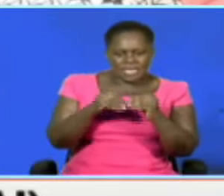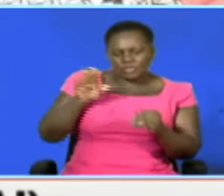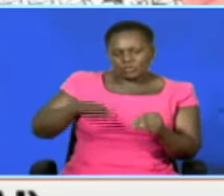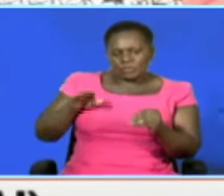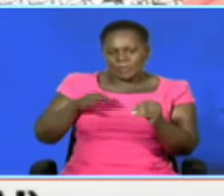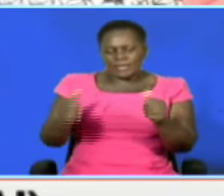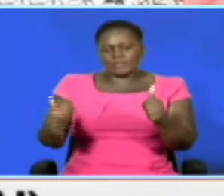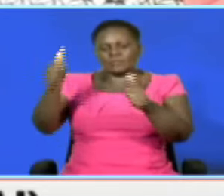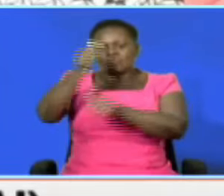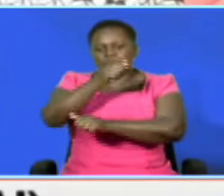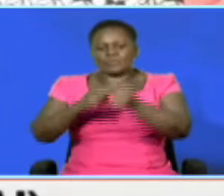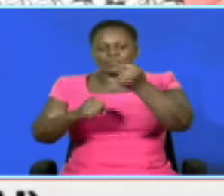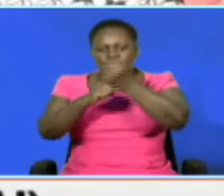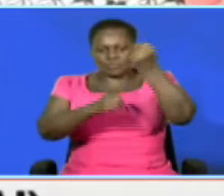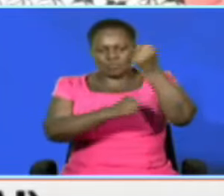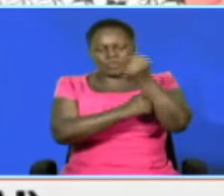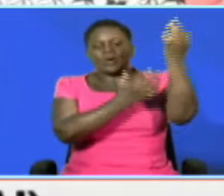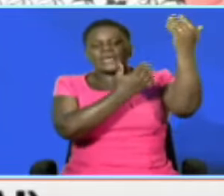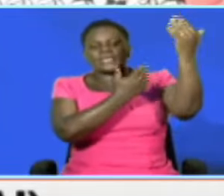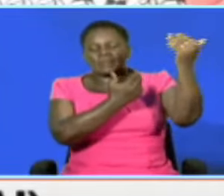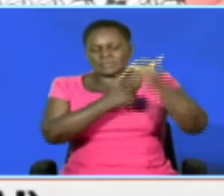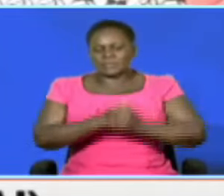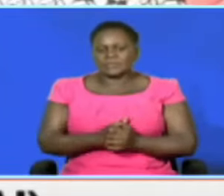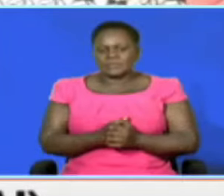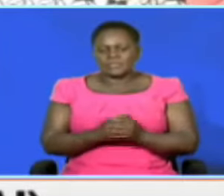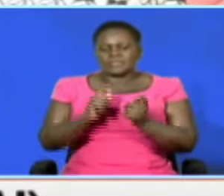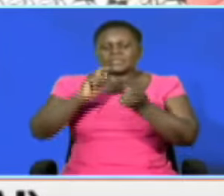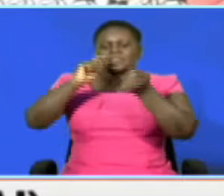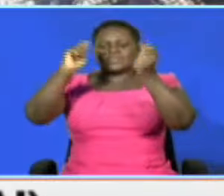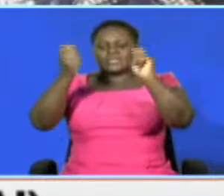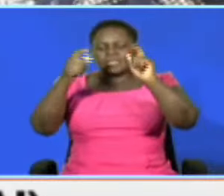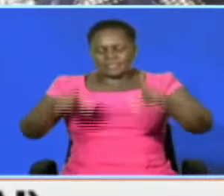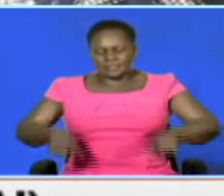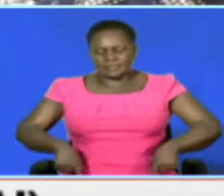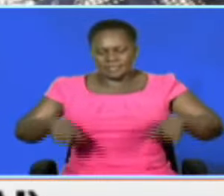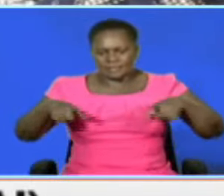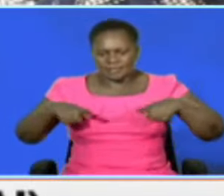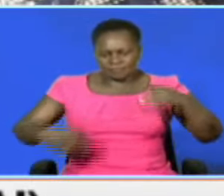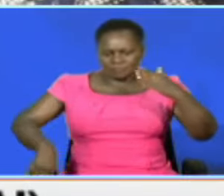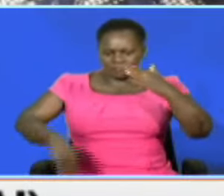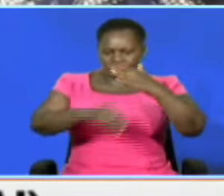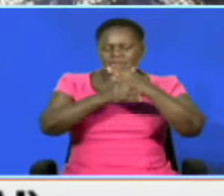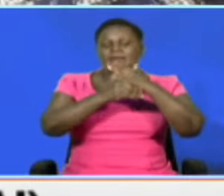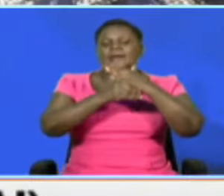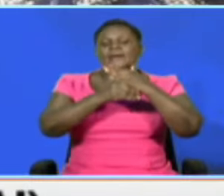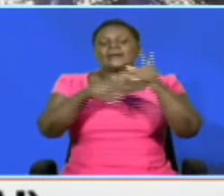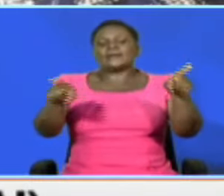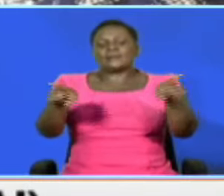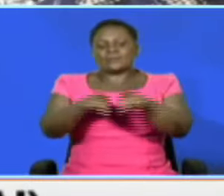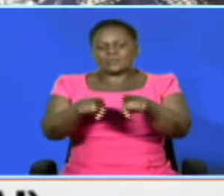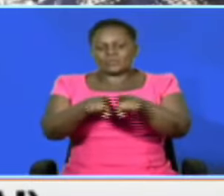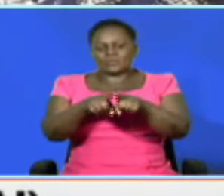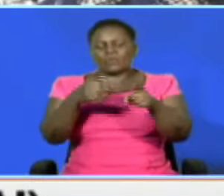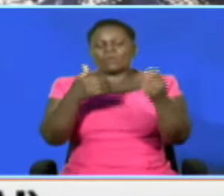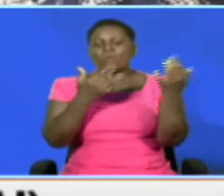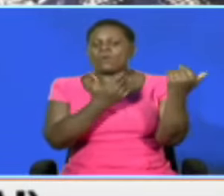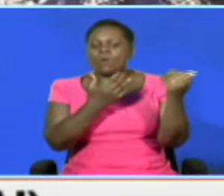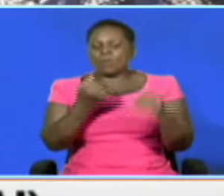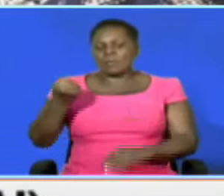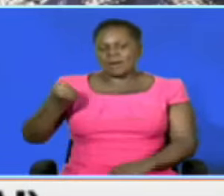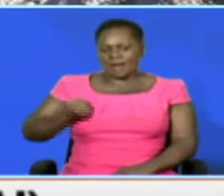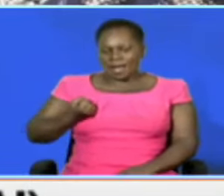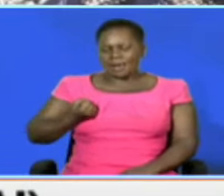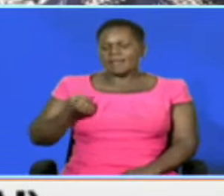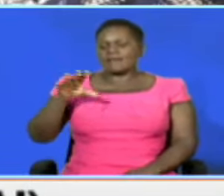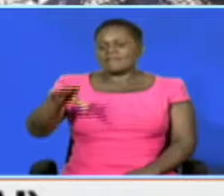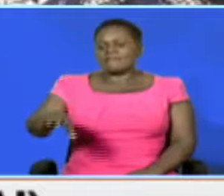donor expects from us, and that will be able to change the landscape. In addition to this, I think we hope that the young ladies will